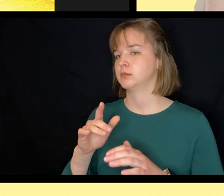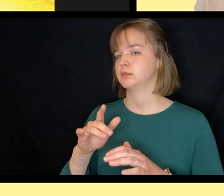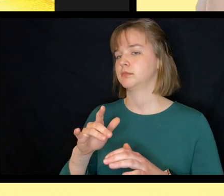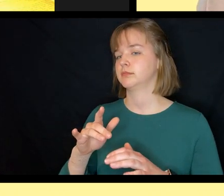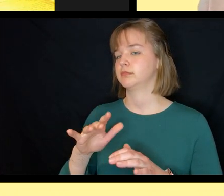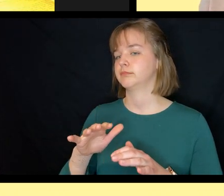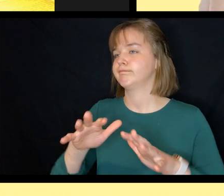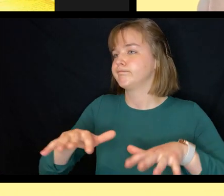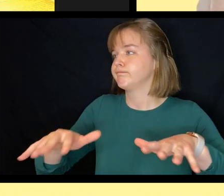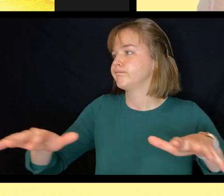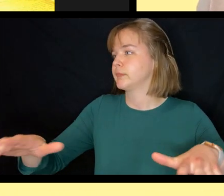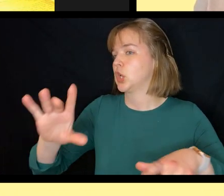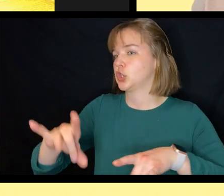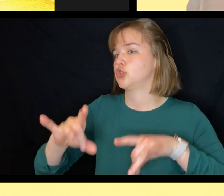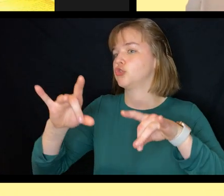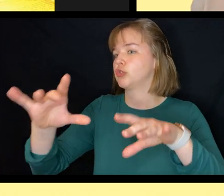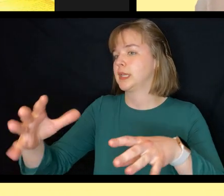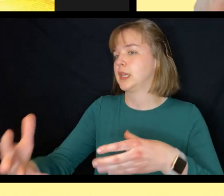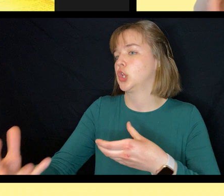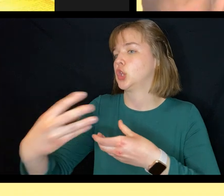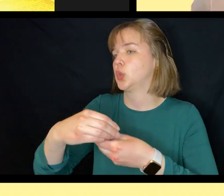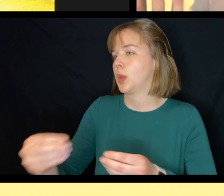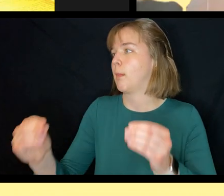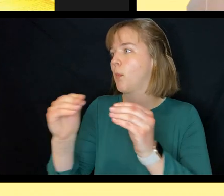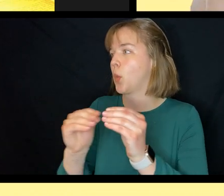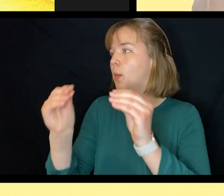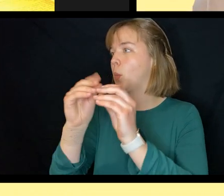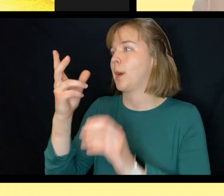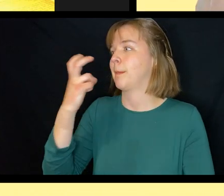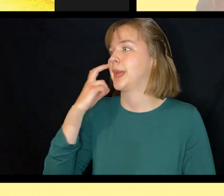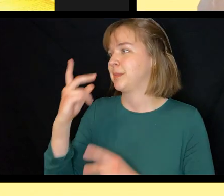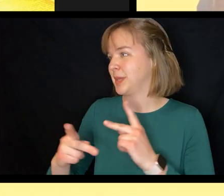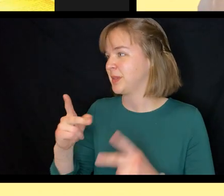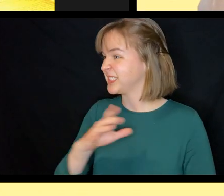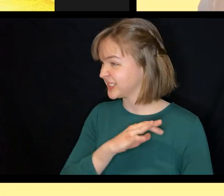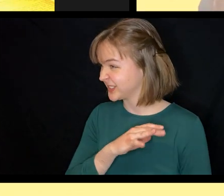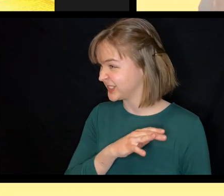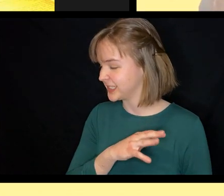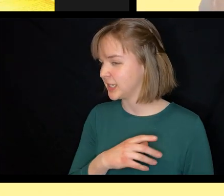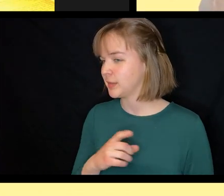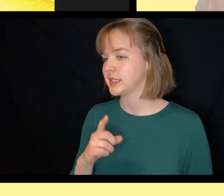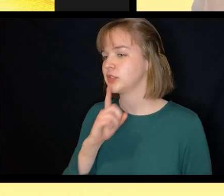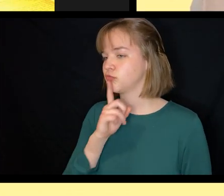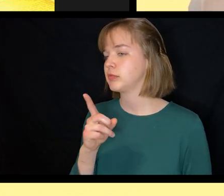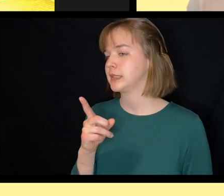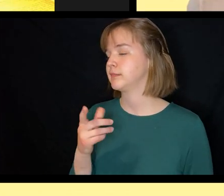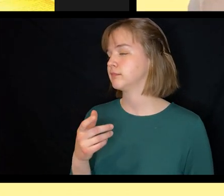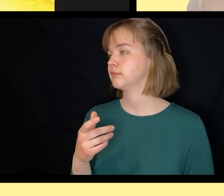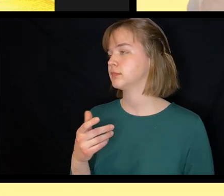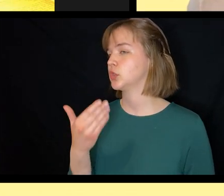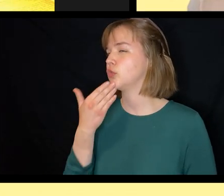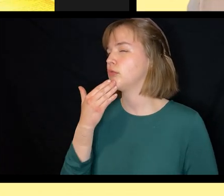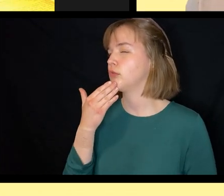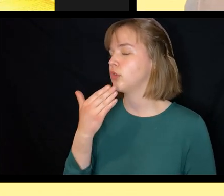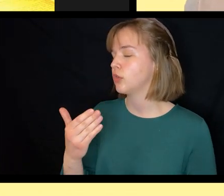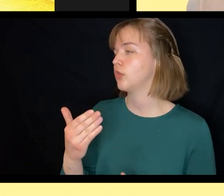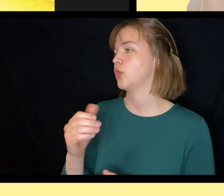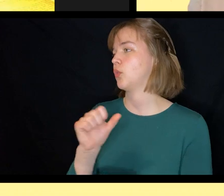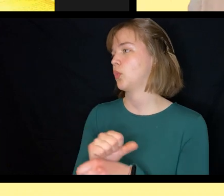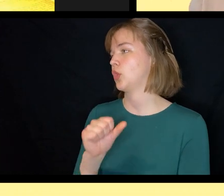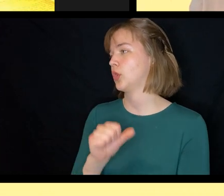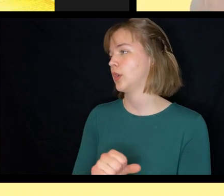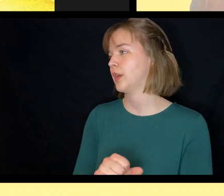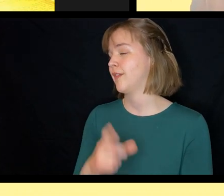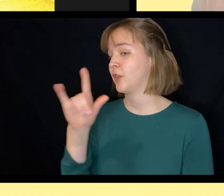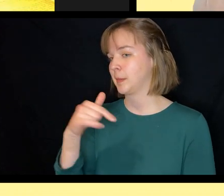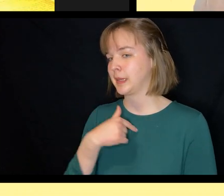hugely. It's amazing to see all the impact and stuff. But maybe I can connect y'all if you want to know him. But he's doing incredible things, and I think that's a really cool mission as